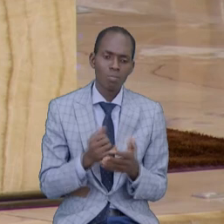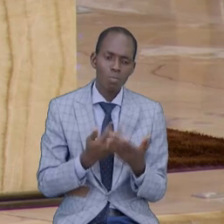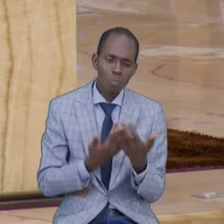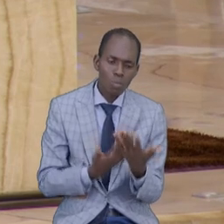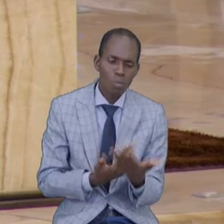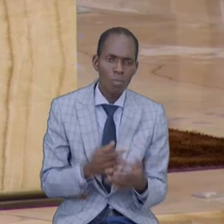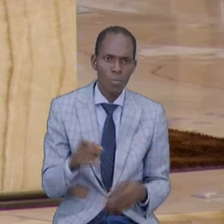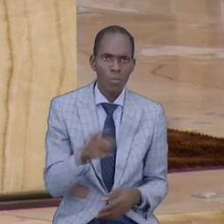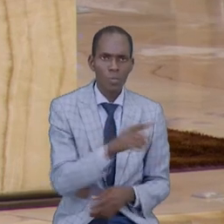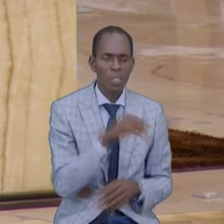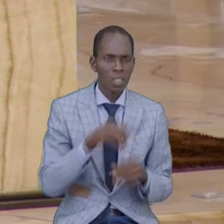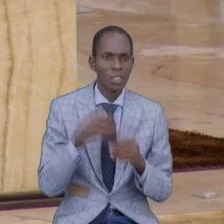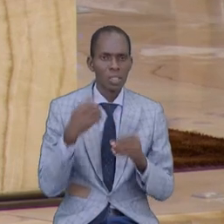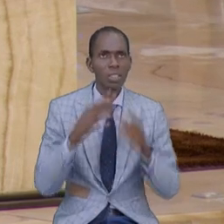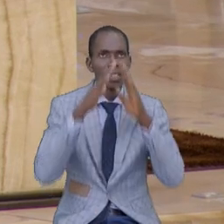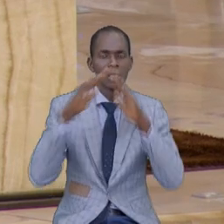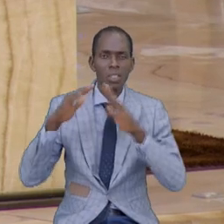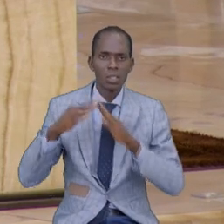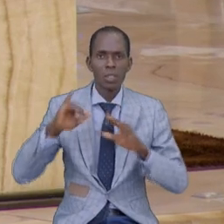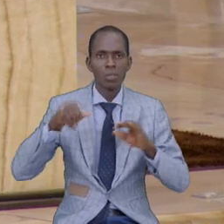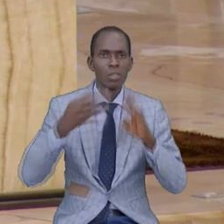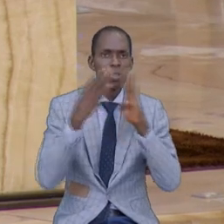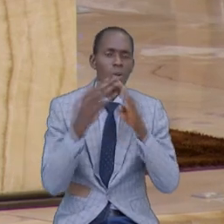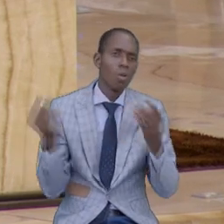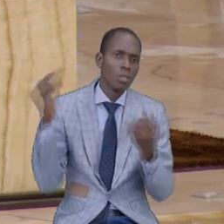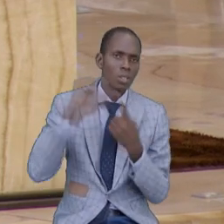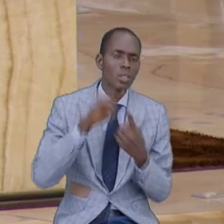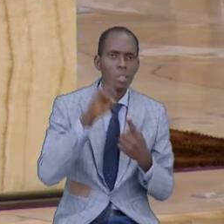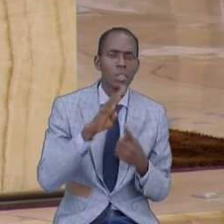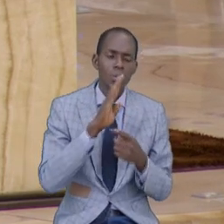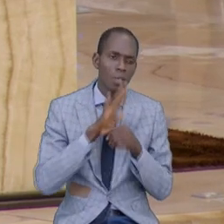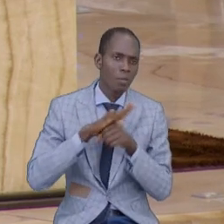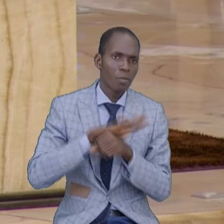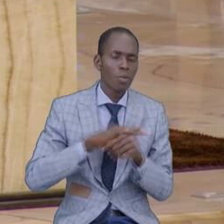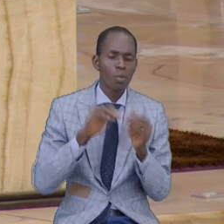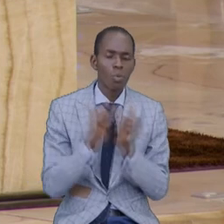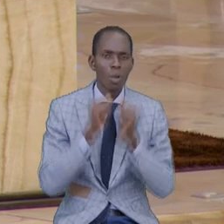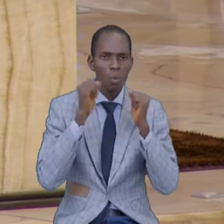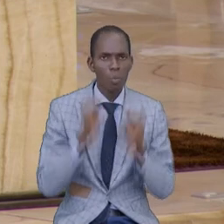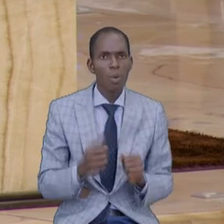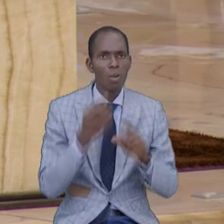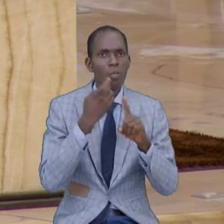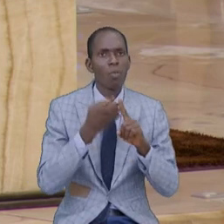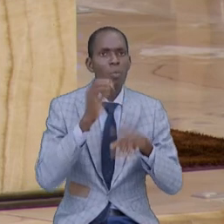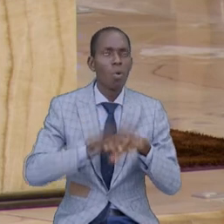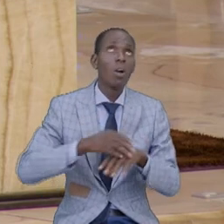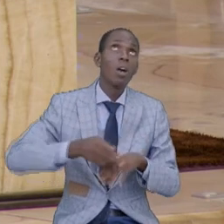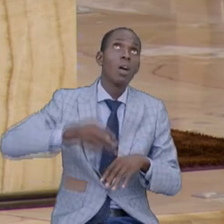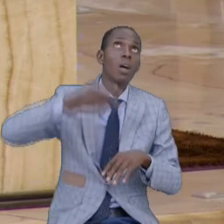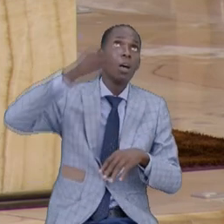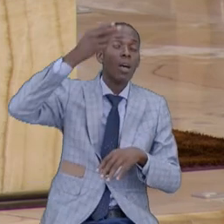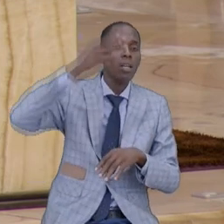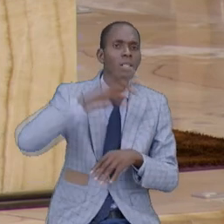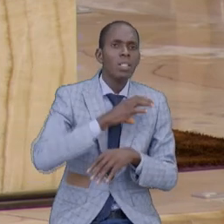in the city of Jerusalem until ye be endued with power from on high. He knew they